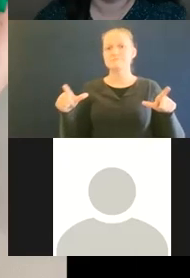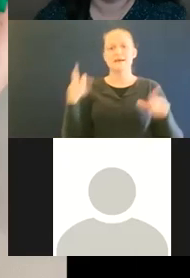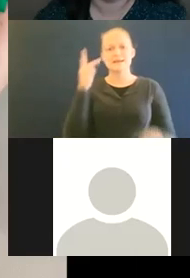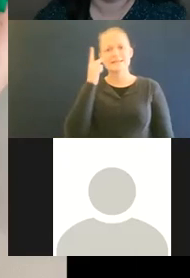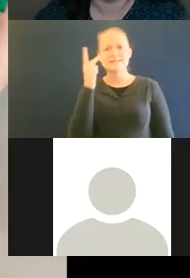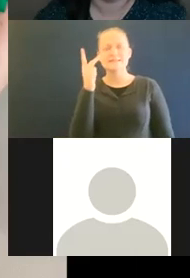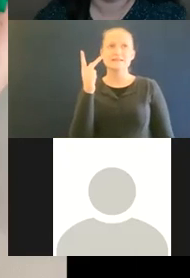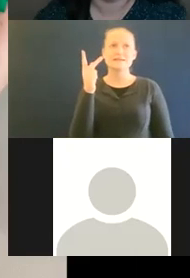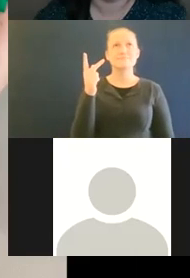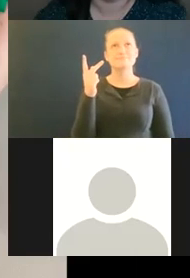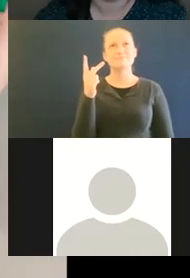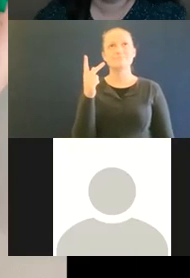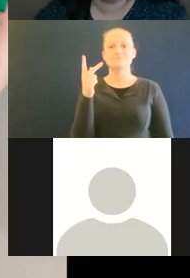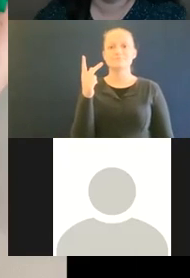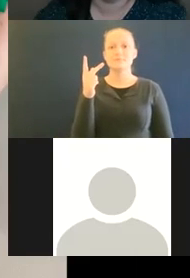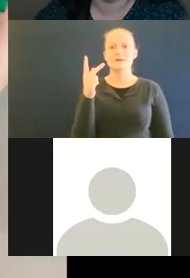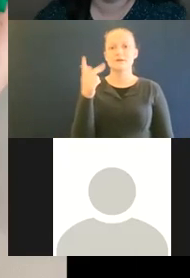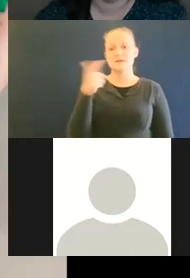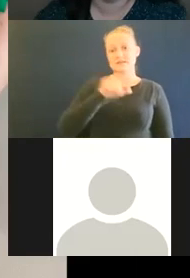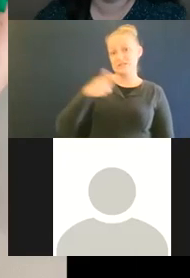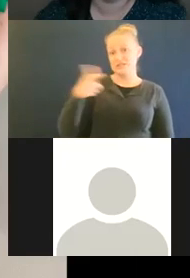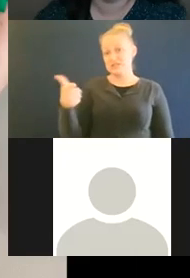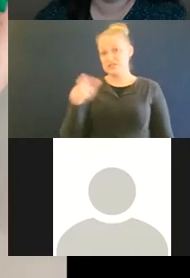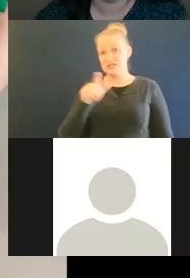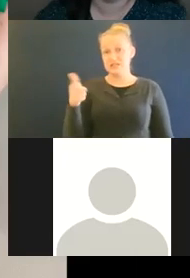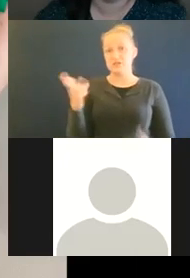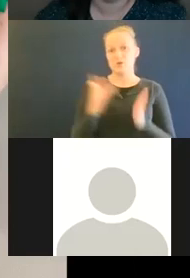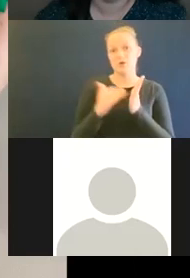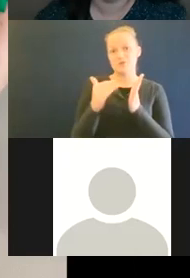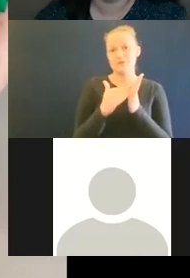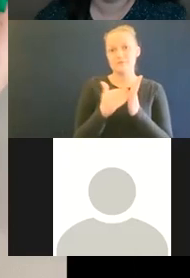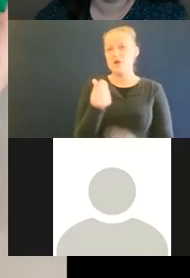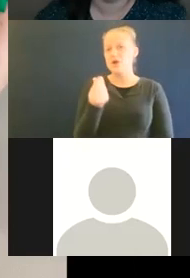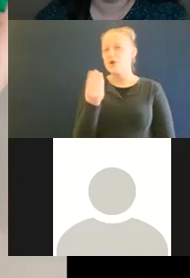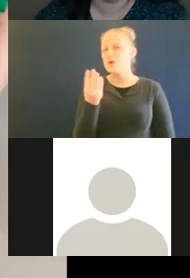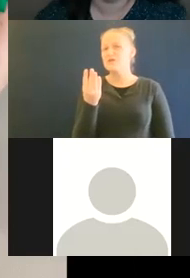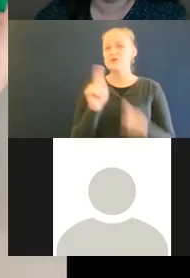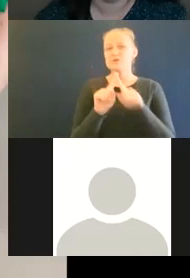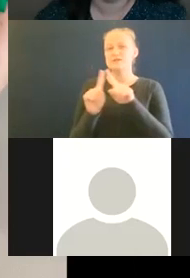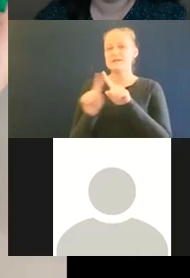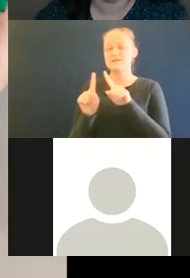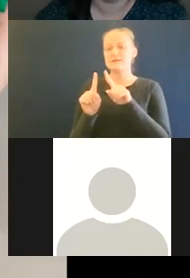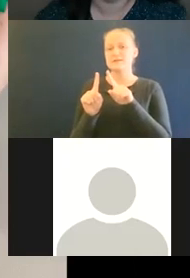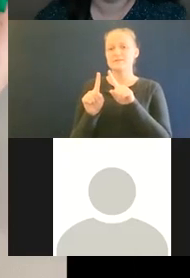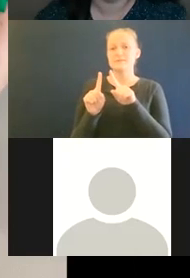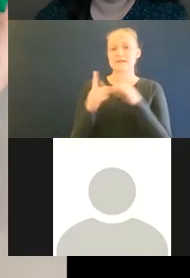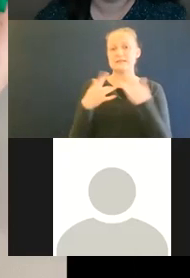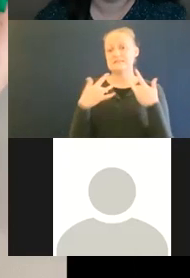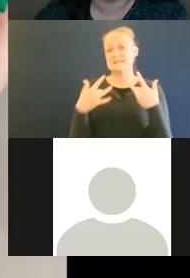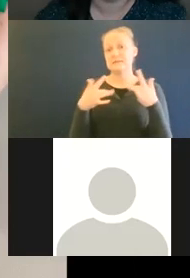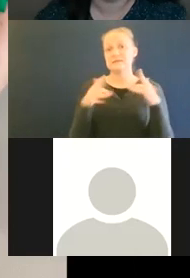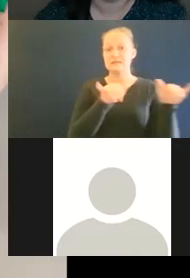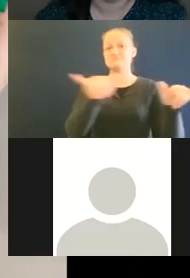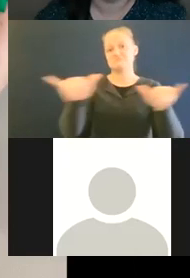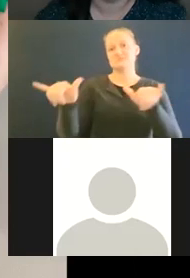of interchanged quite frequently. There's a couple little nuances, but overall, they have a lot